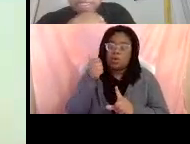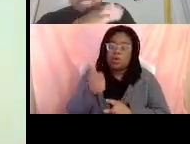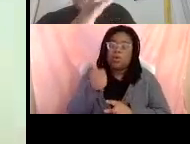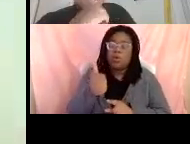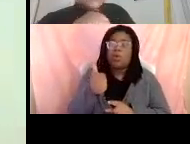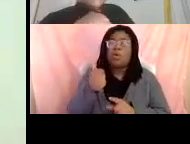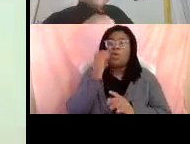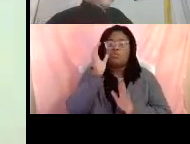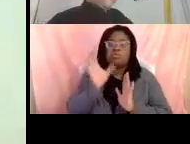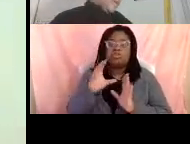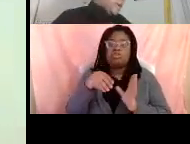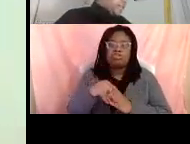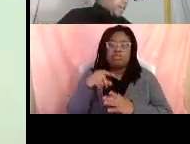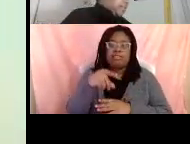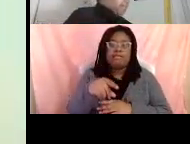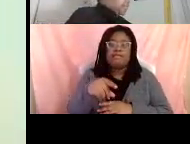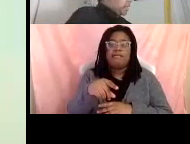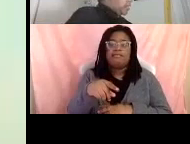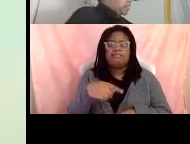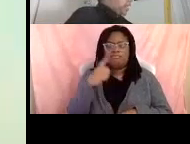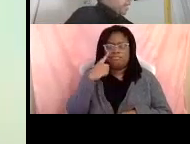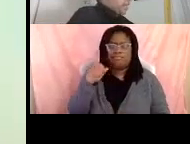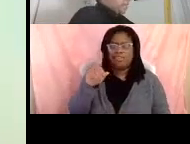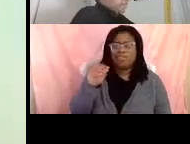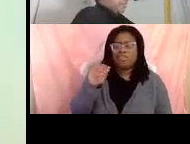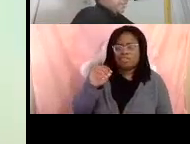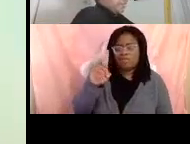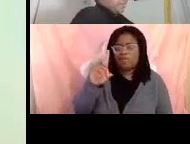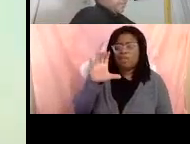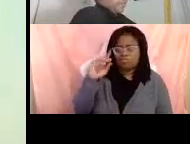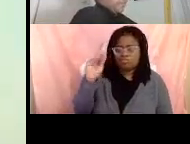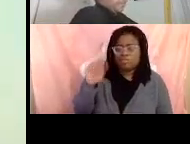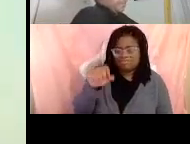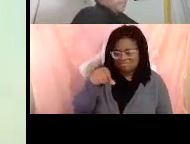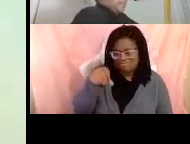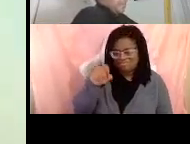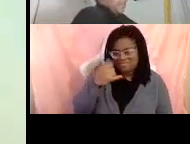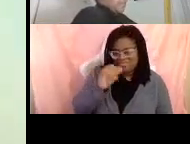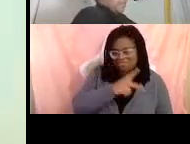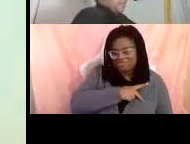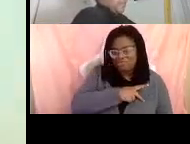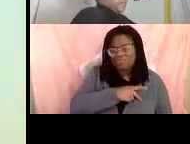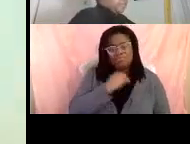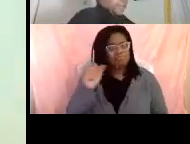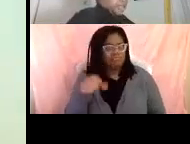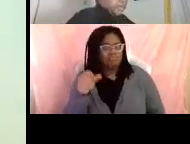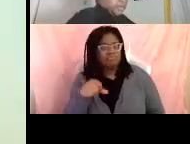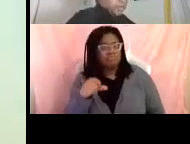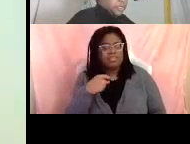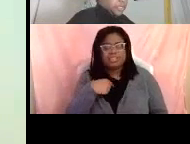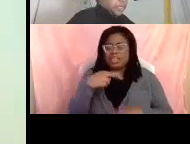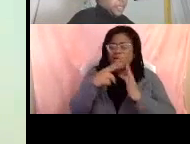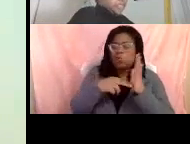the collage? I'd say 100% on that. Yeah. I just read a